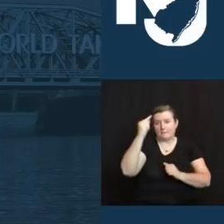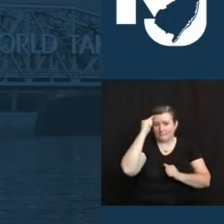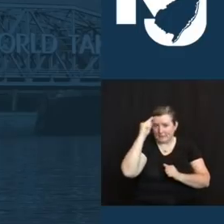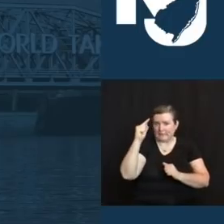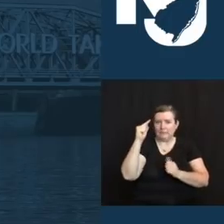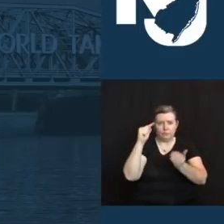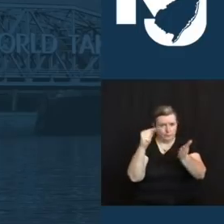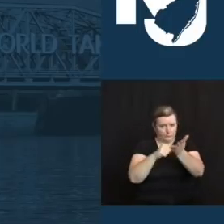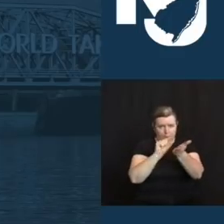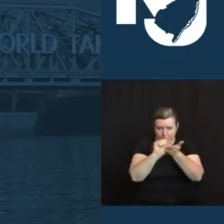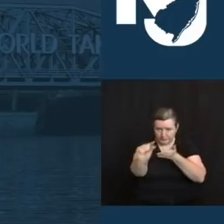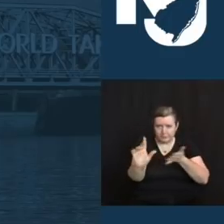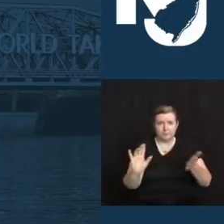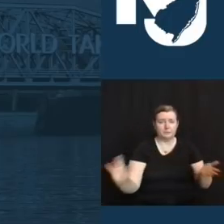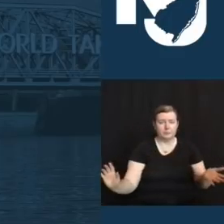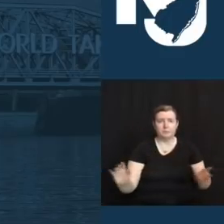had